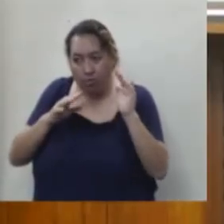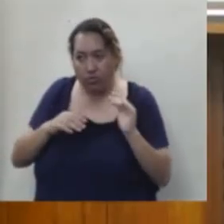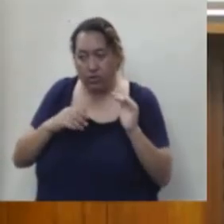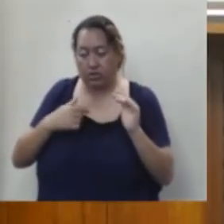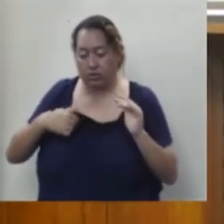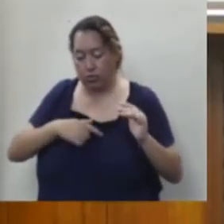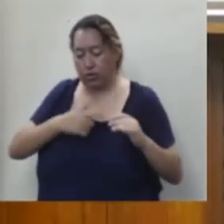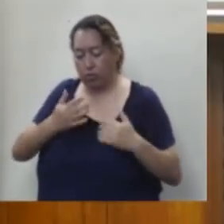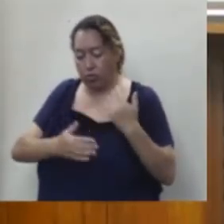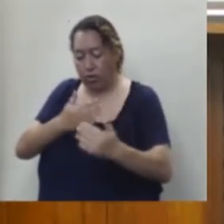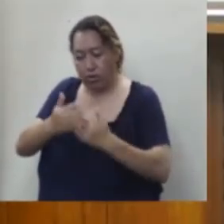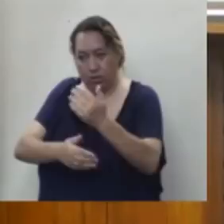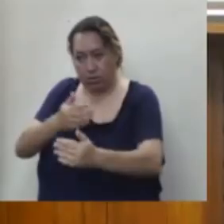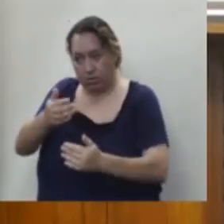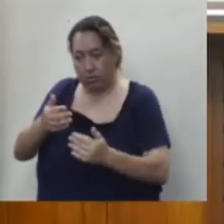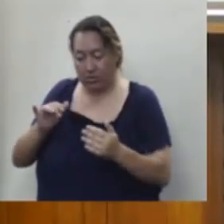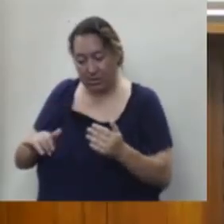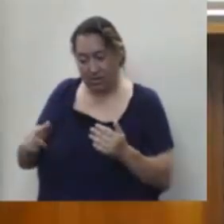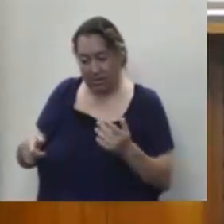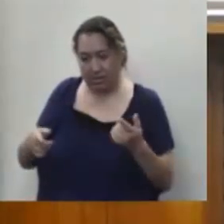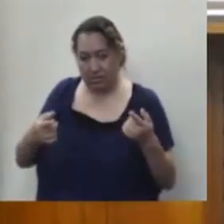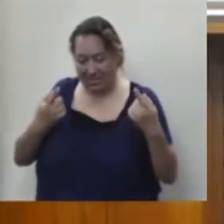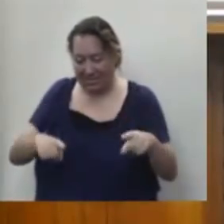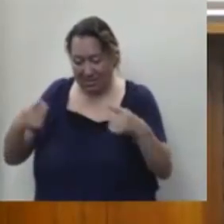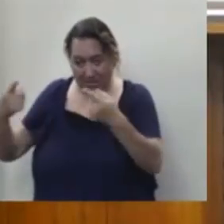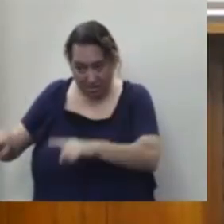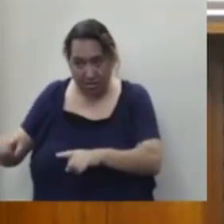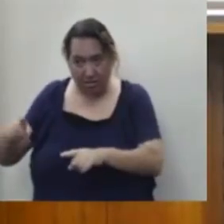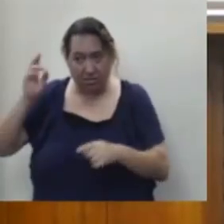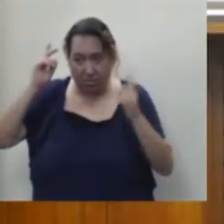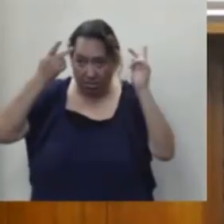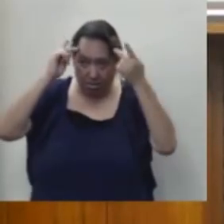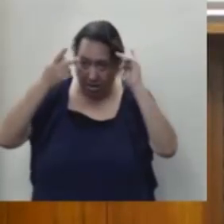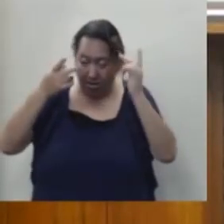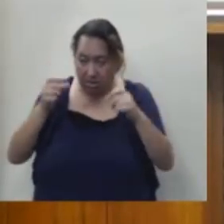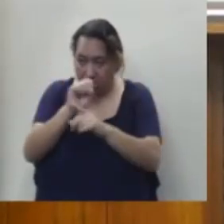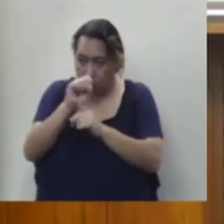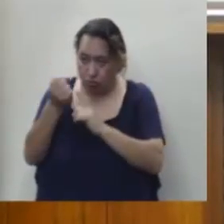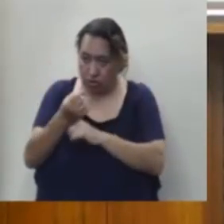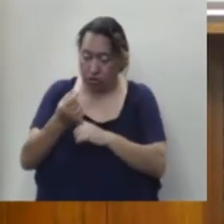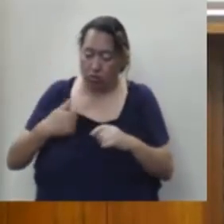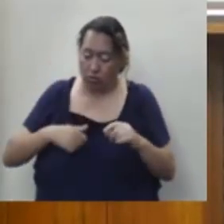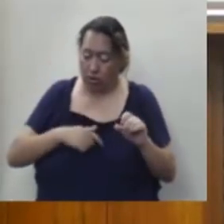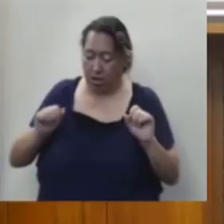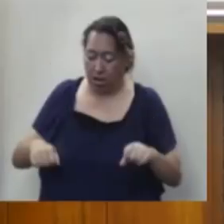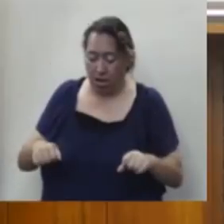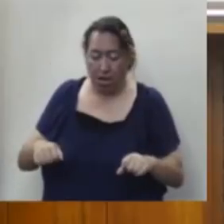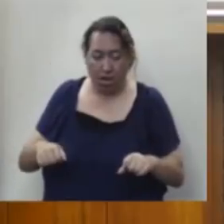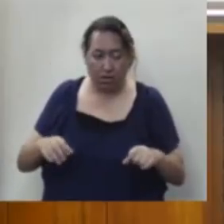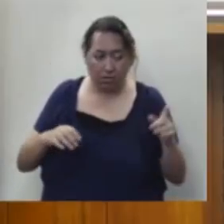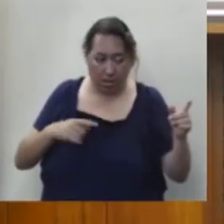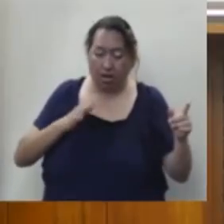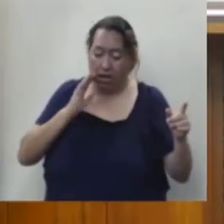this pandemic situation, that we can, that I will have the policy and I will have